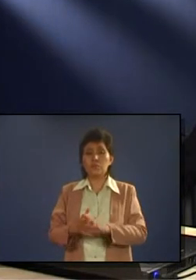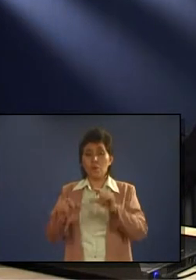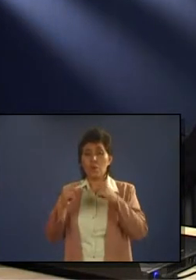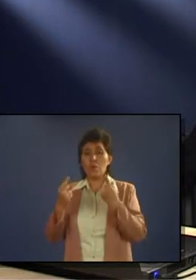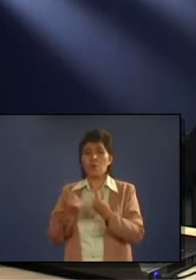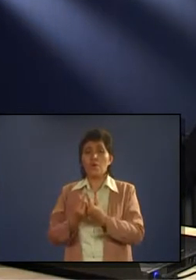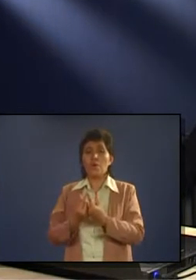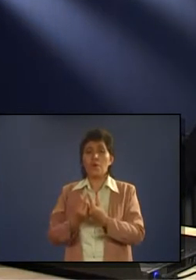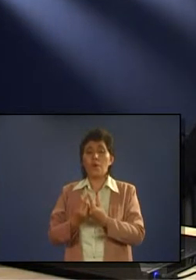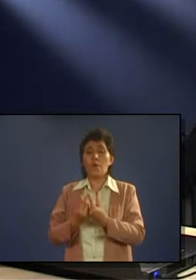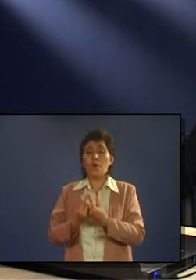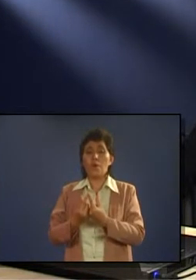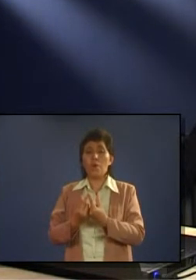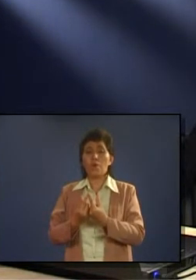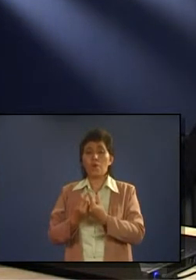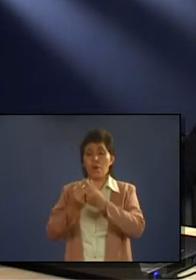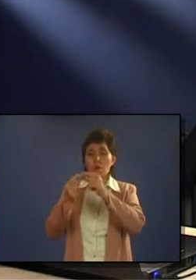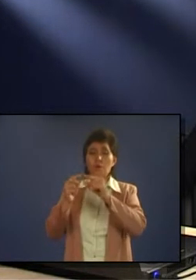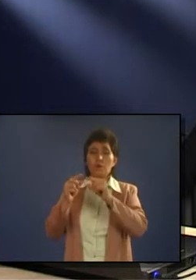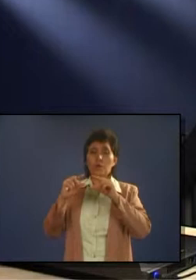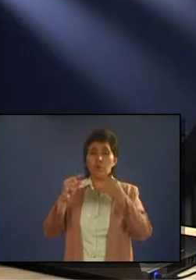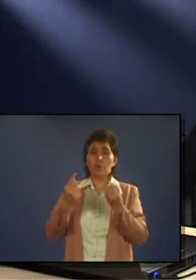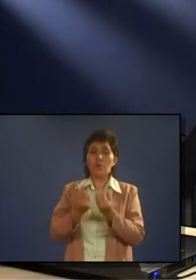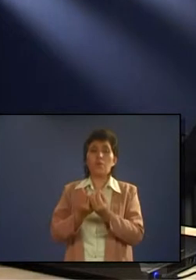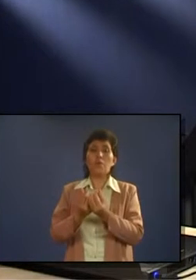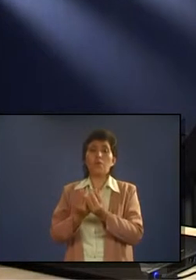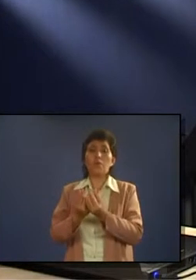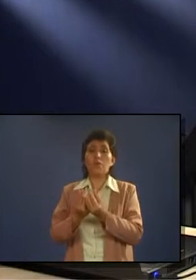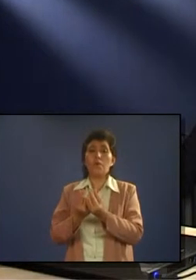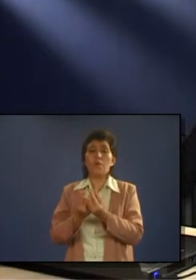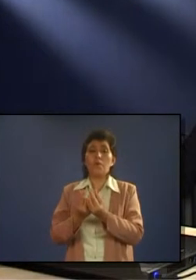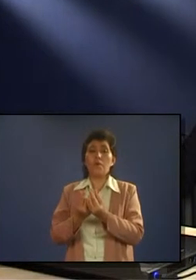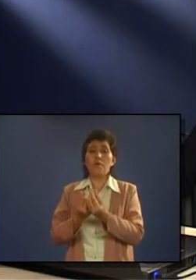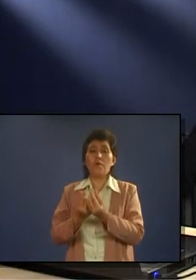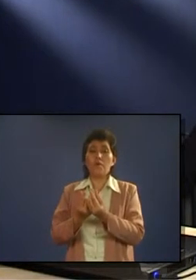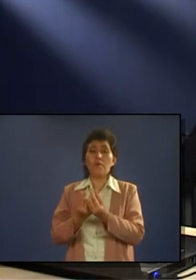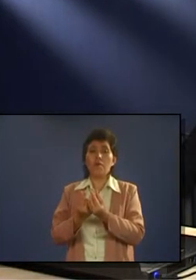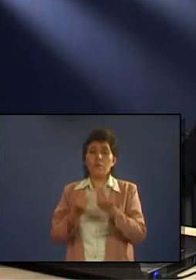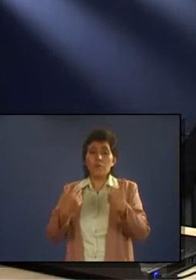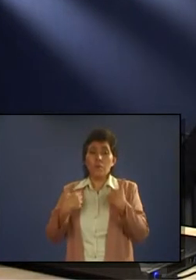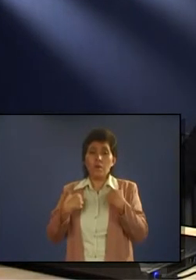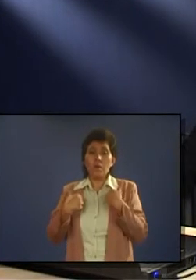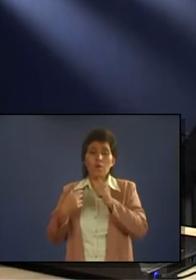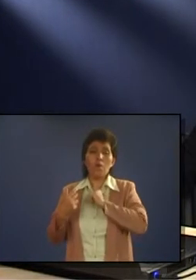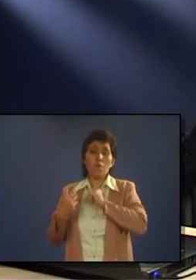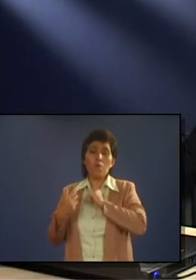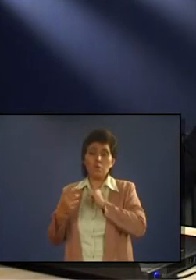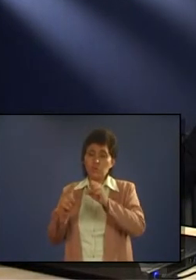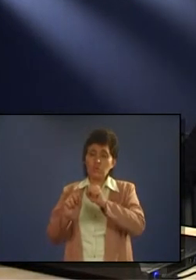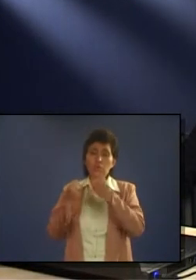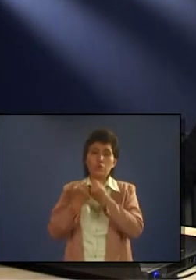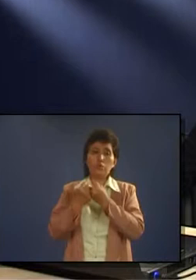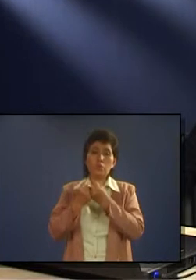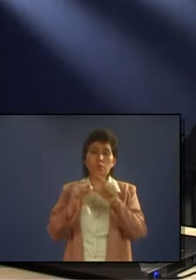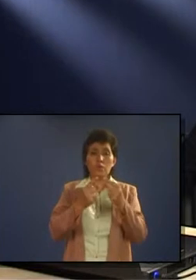or you're a group of gamblers, or you're groups of cat lovers, okay, you'd have your own social norms,